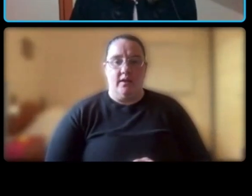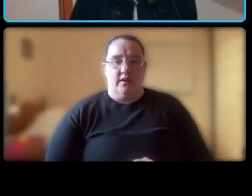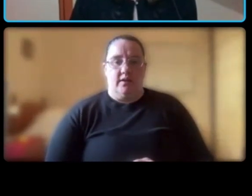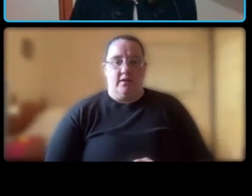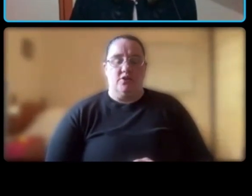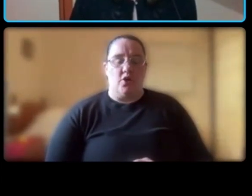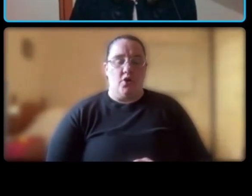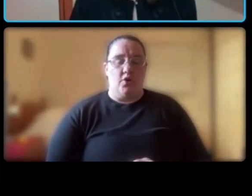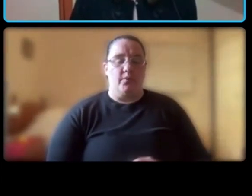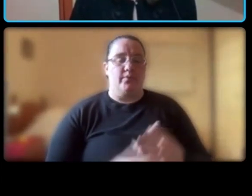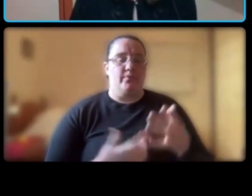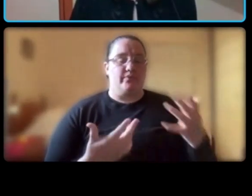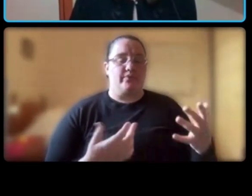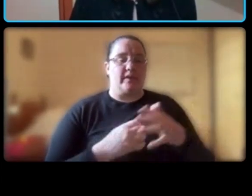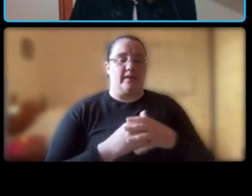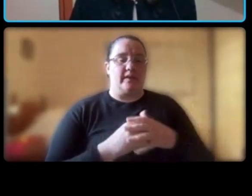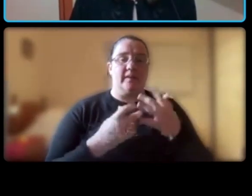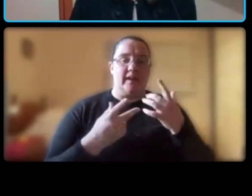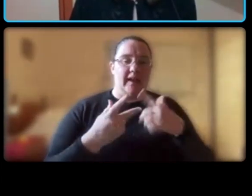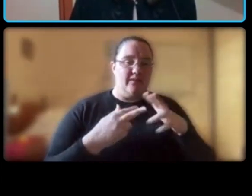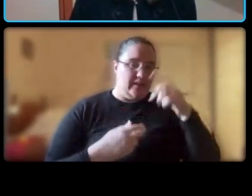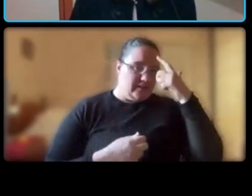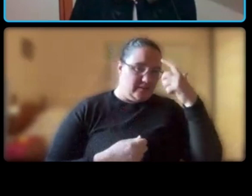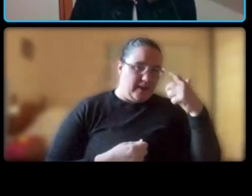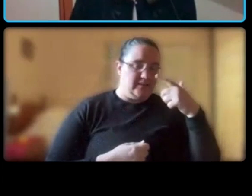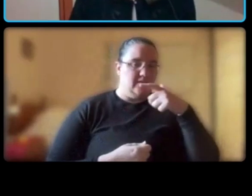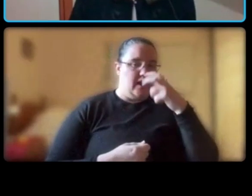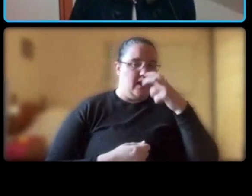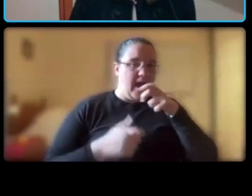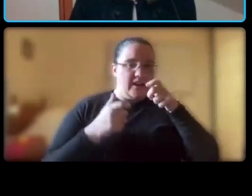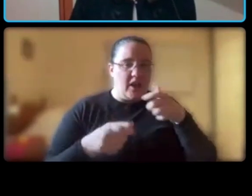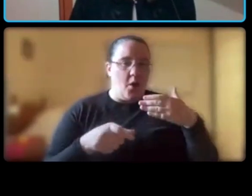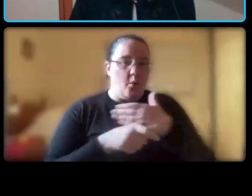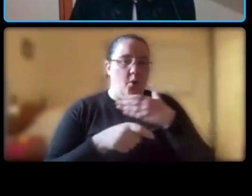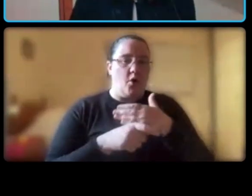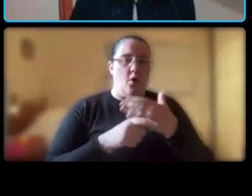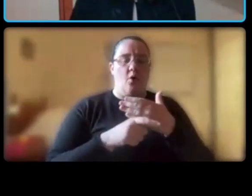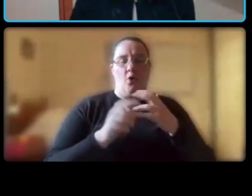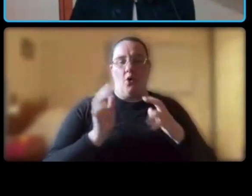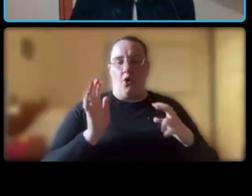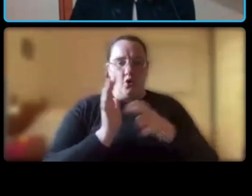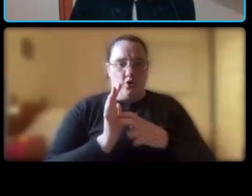care provider, worker, volunteer or contractor has or may have contravened aged care